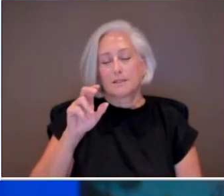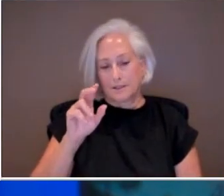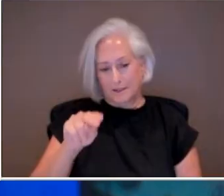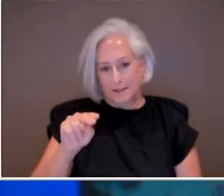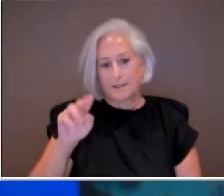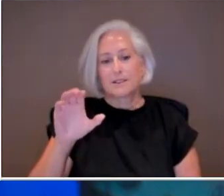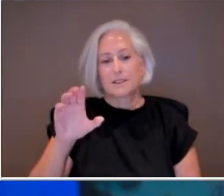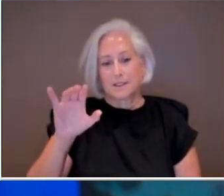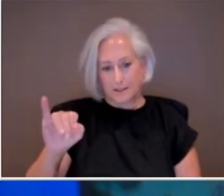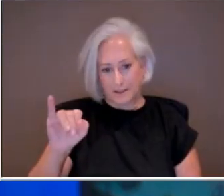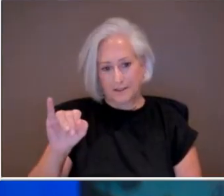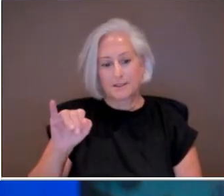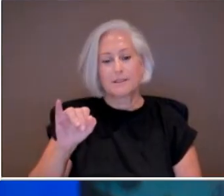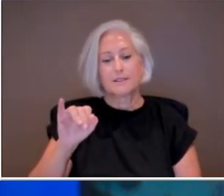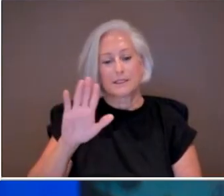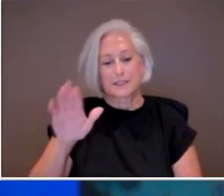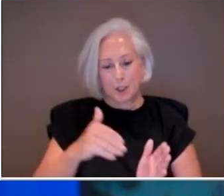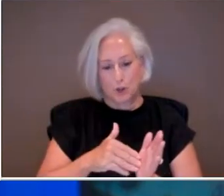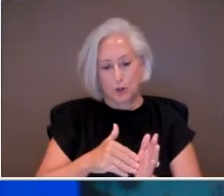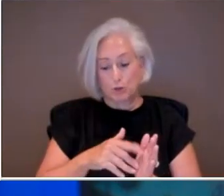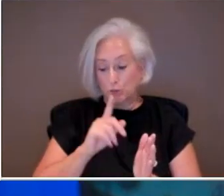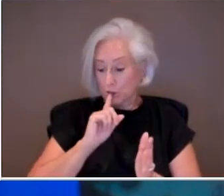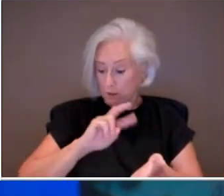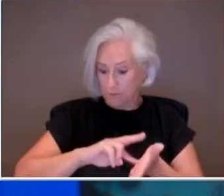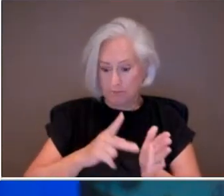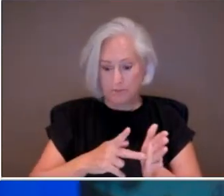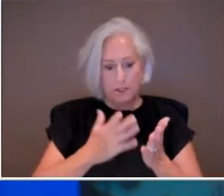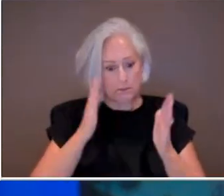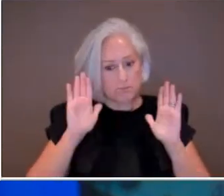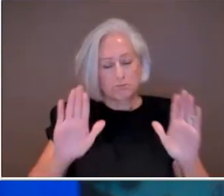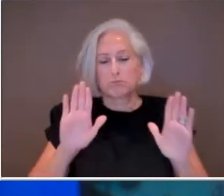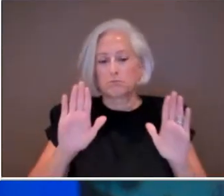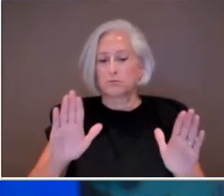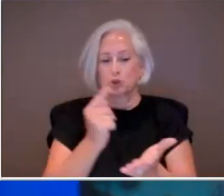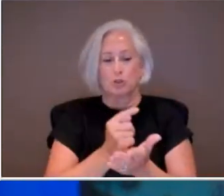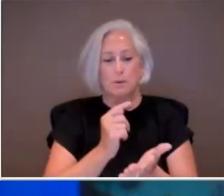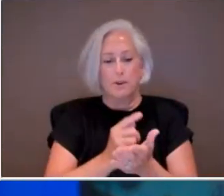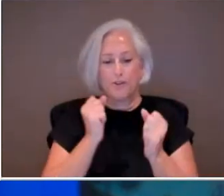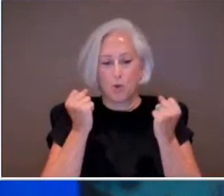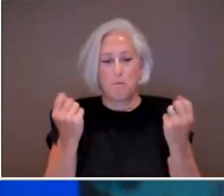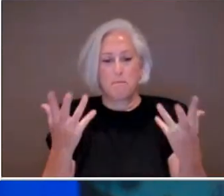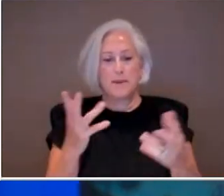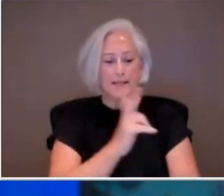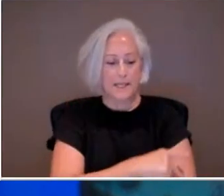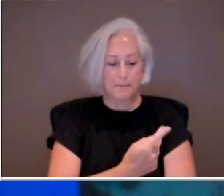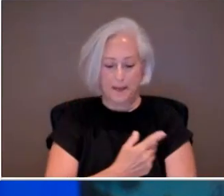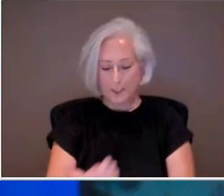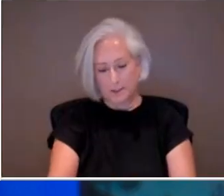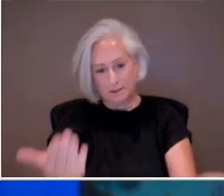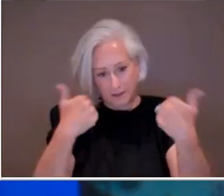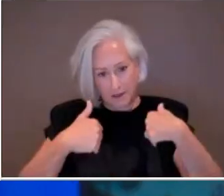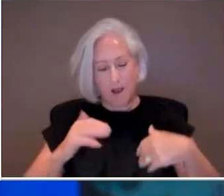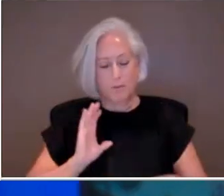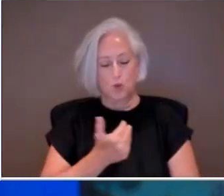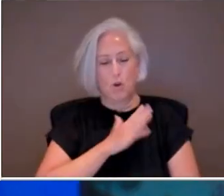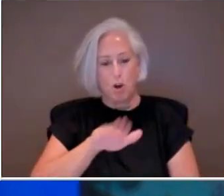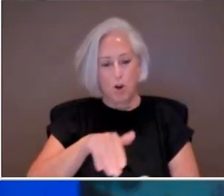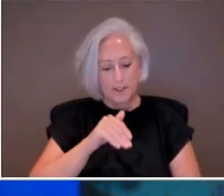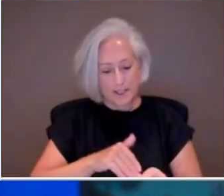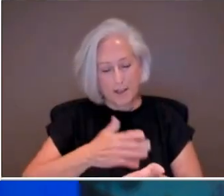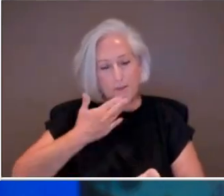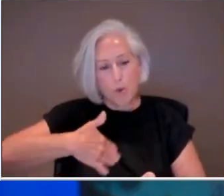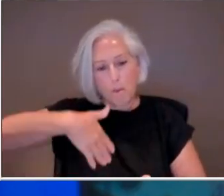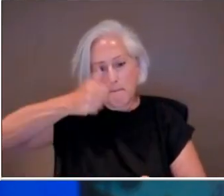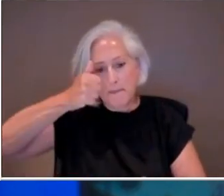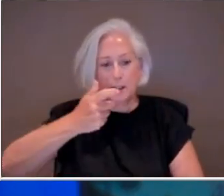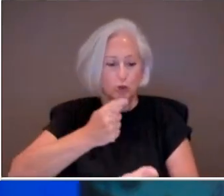a lot of patients in Kansas area to come to our center, and receive the best treatment care, mainly because